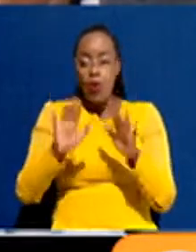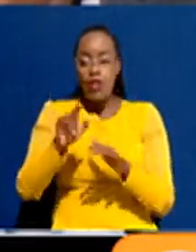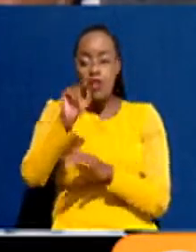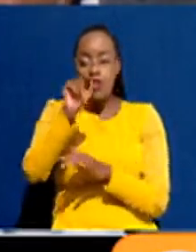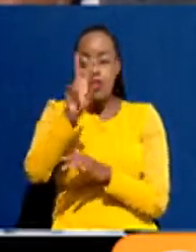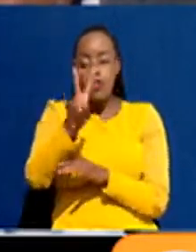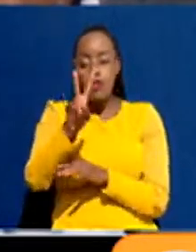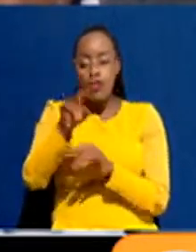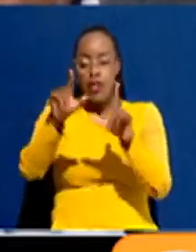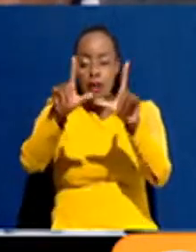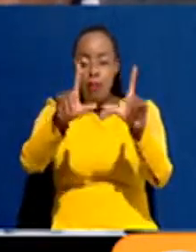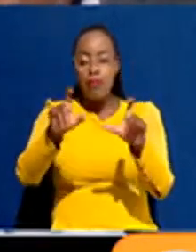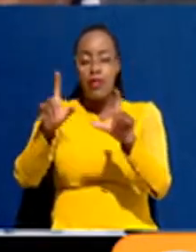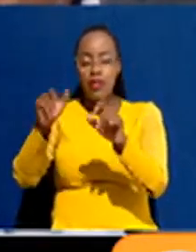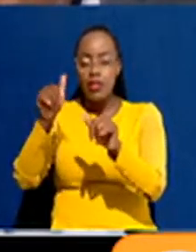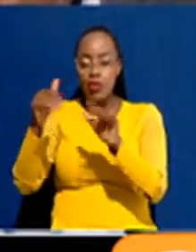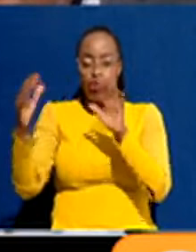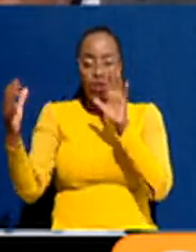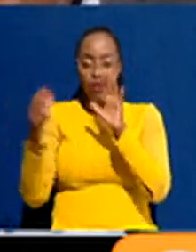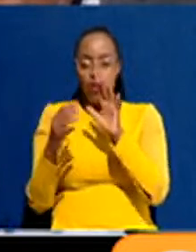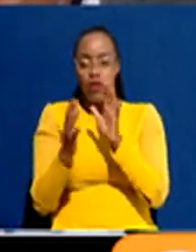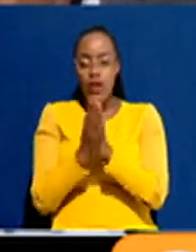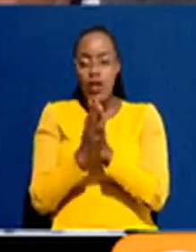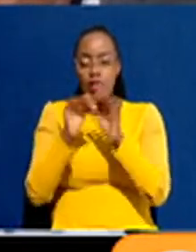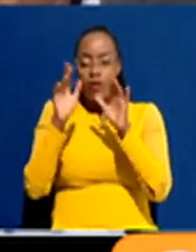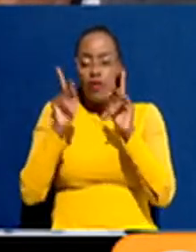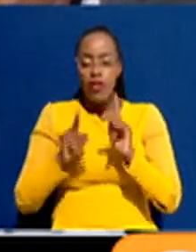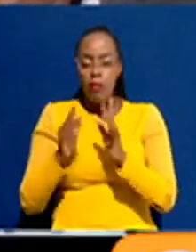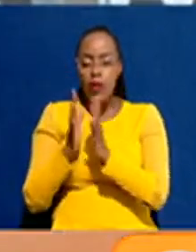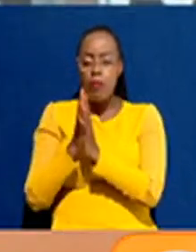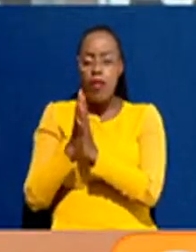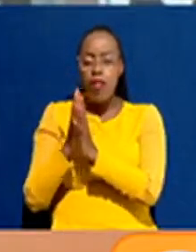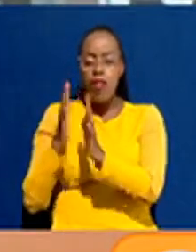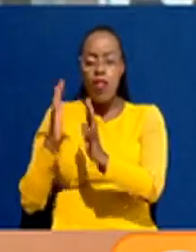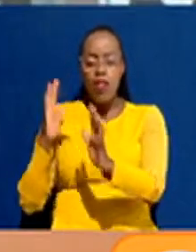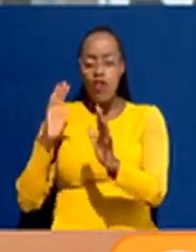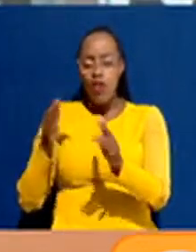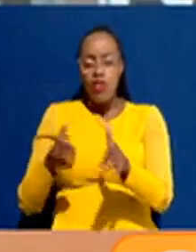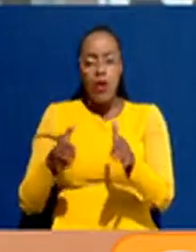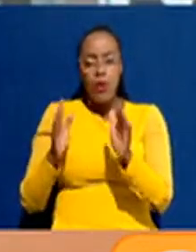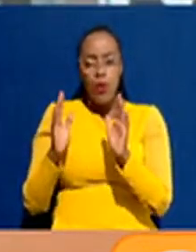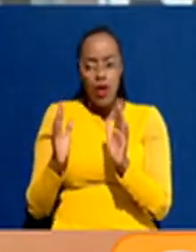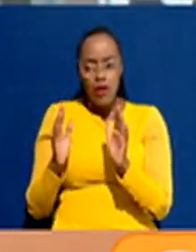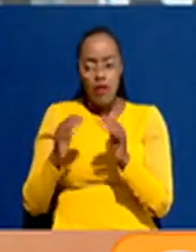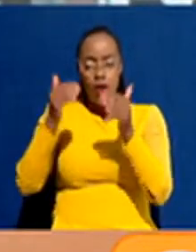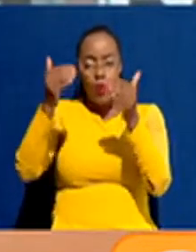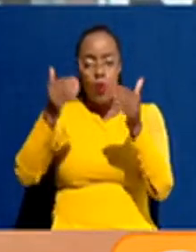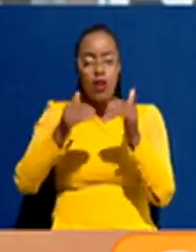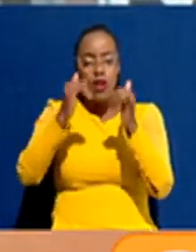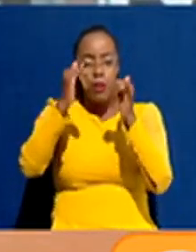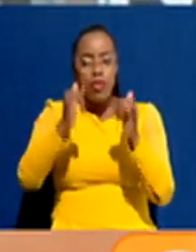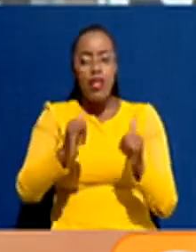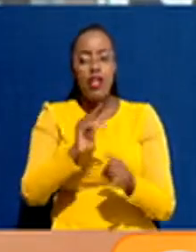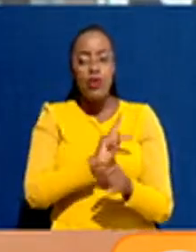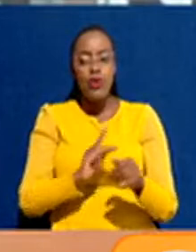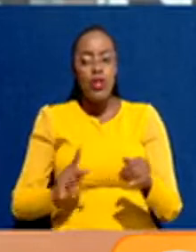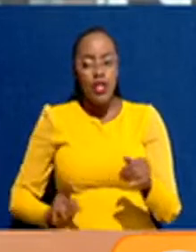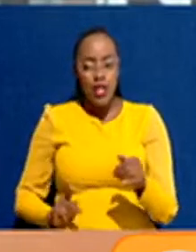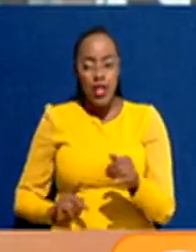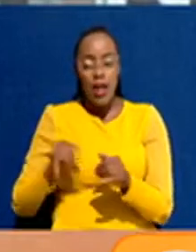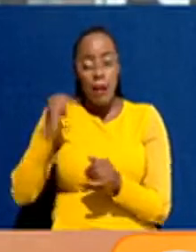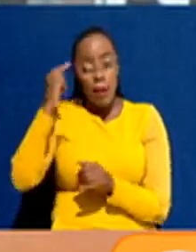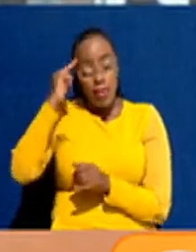pictures, a lot of people lining up the streets and welcoming the new king. I